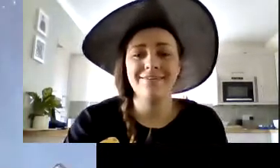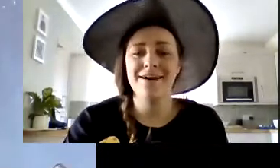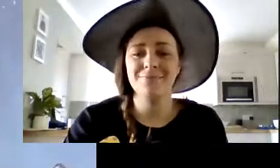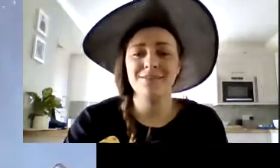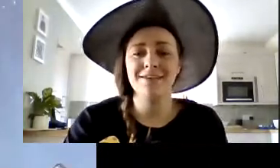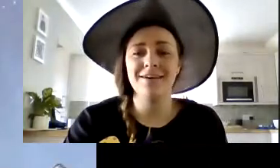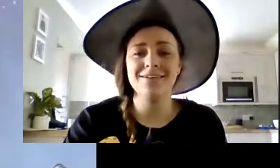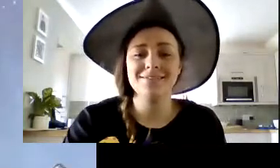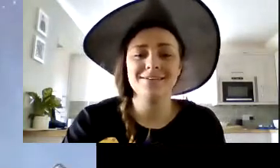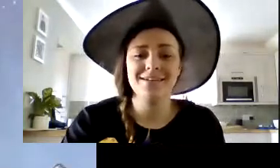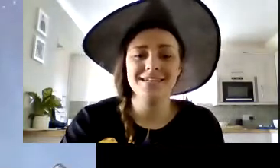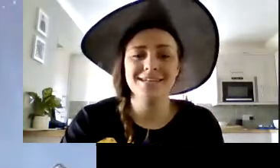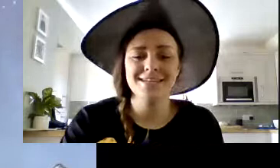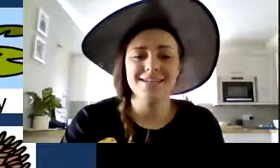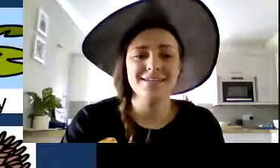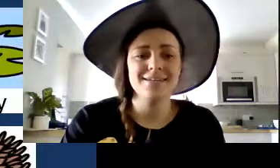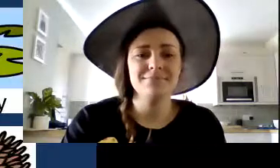Ah, oh, look how happy they are.